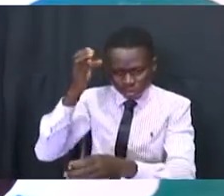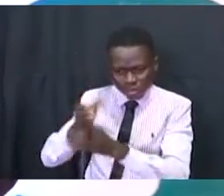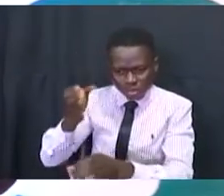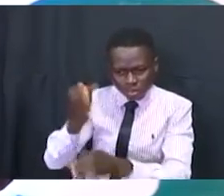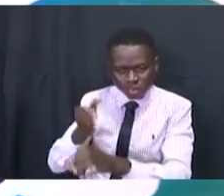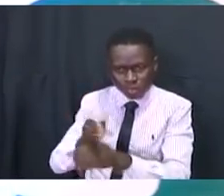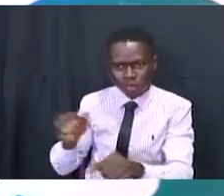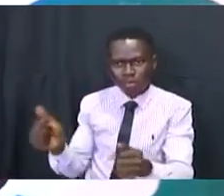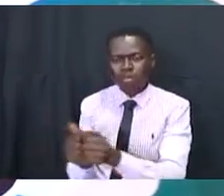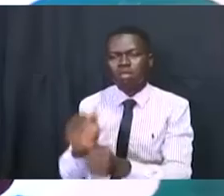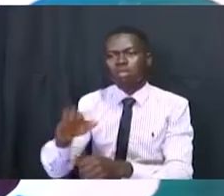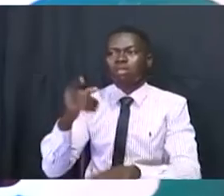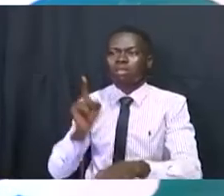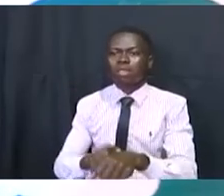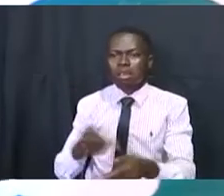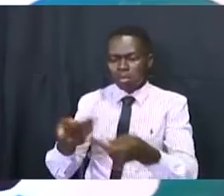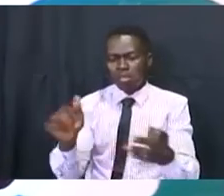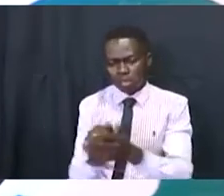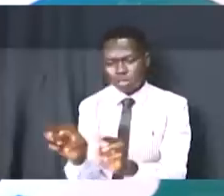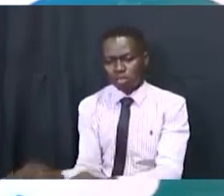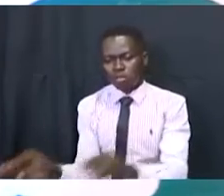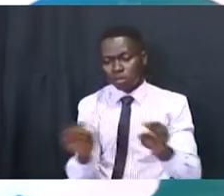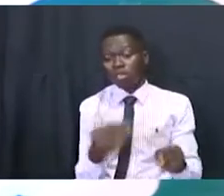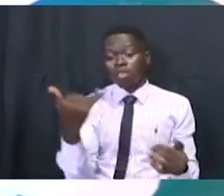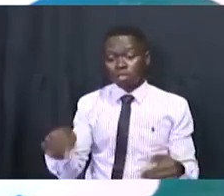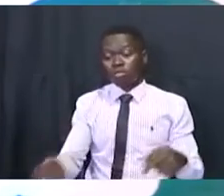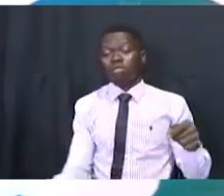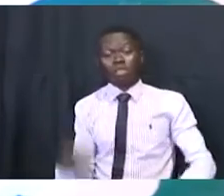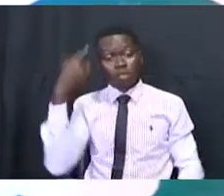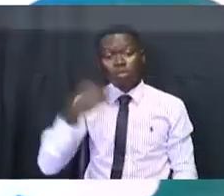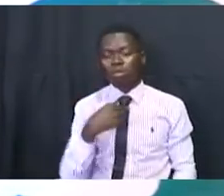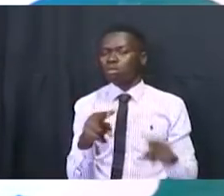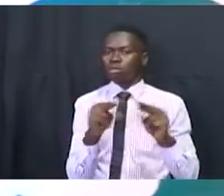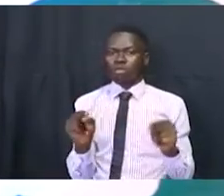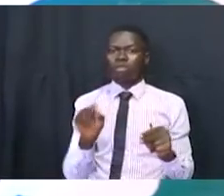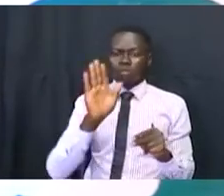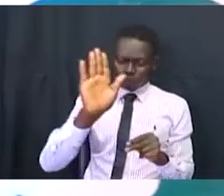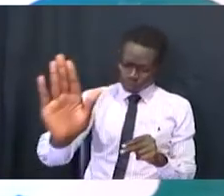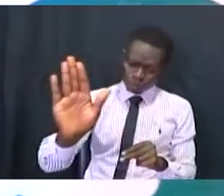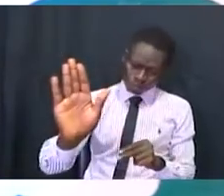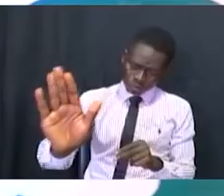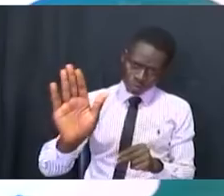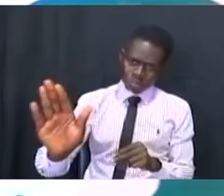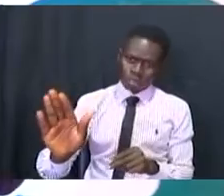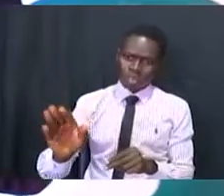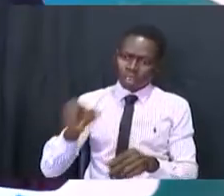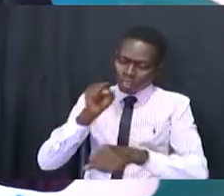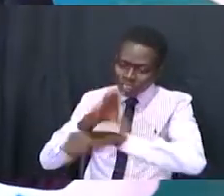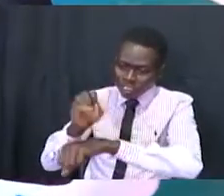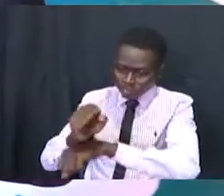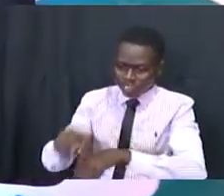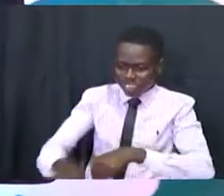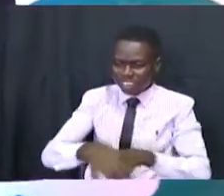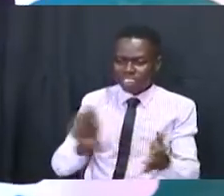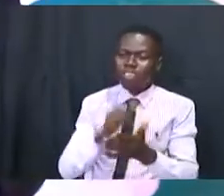The places we trek. Now, this leg is for you. Advise the leg to go to certain places and not to go to certain